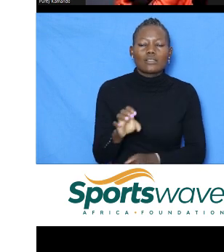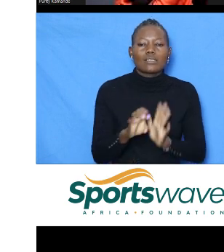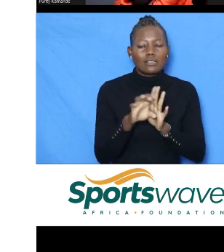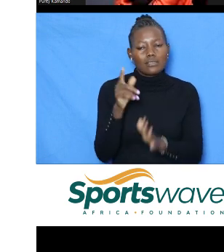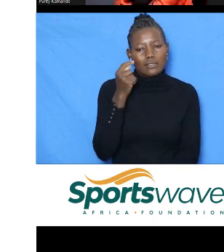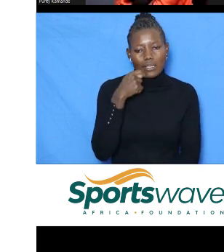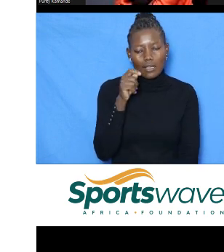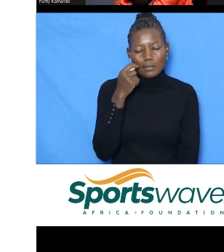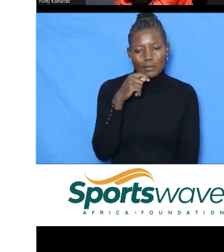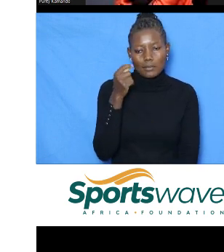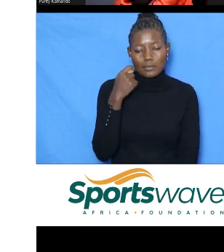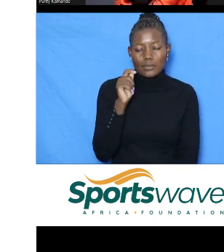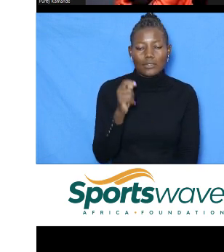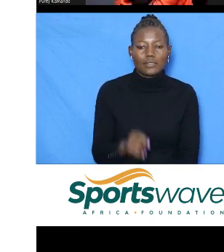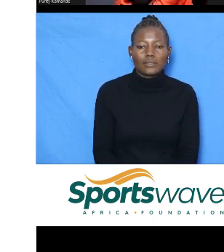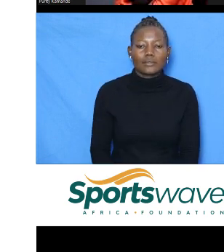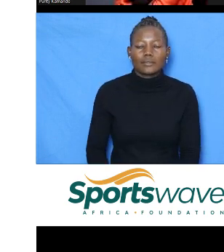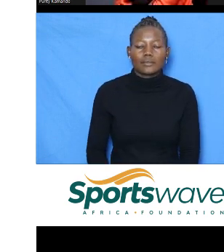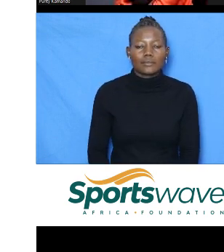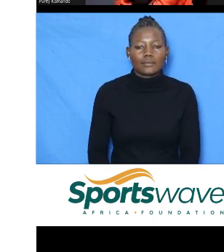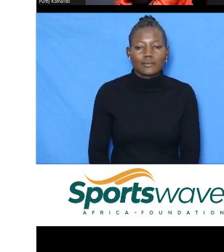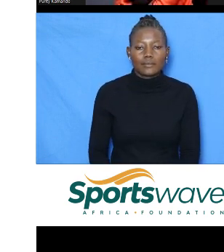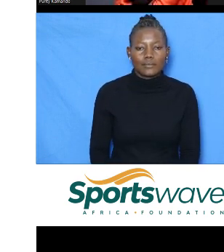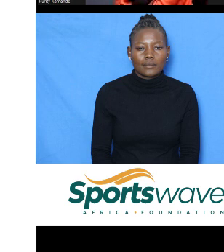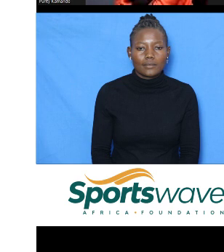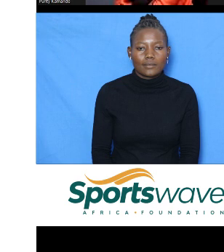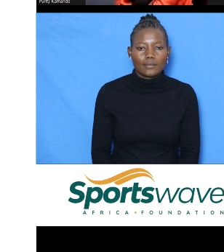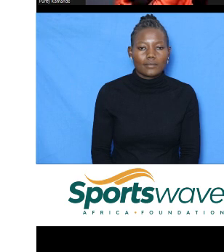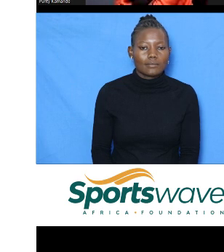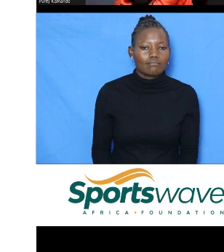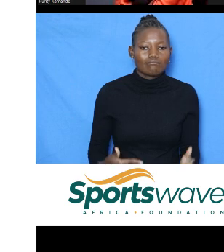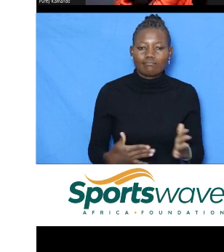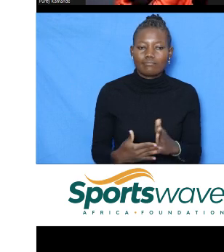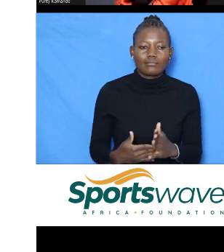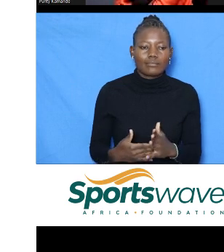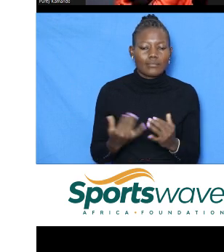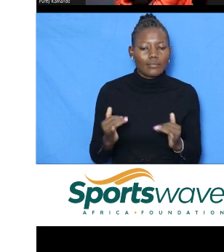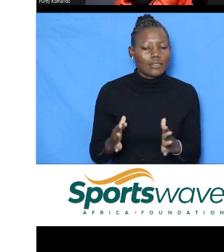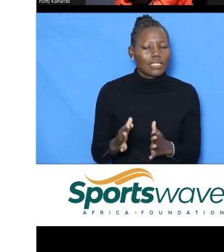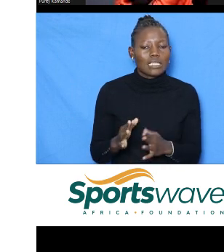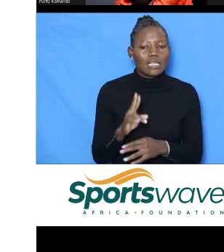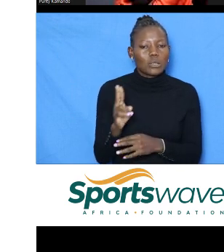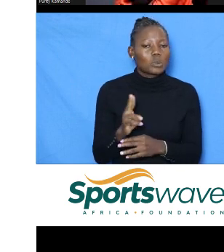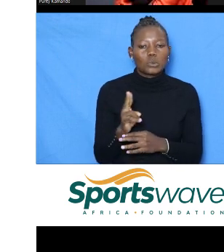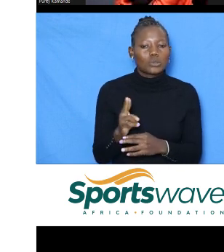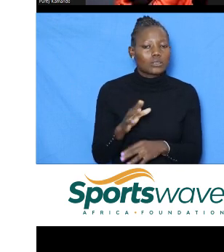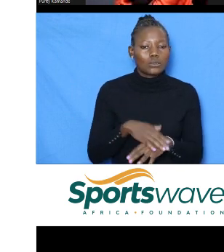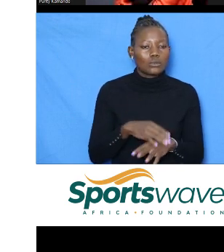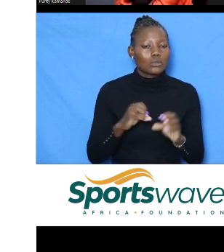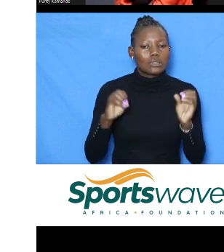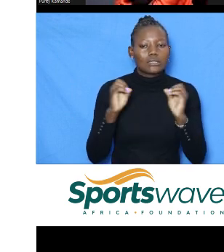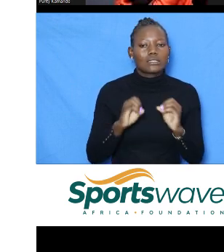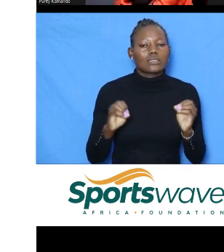what is commonly referred to here in Kenya as miraa. So they are completely banned. So an athlete should not use this.